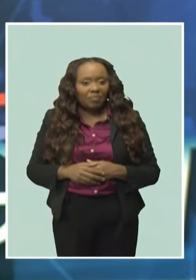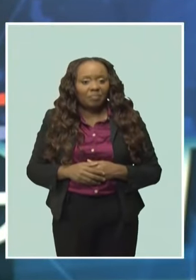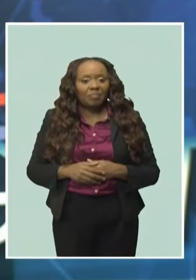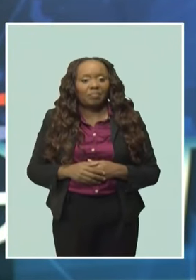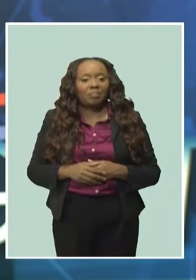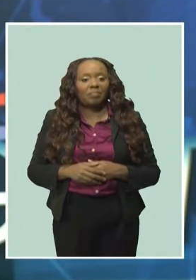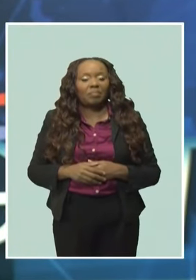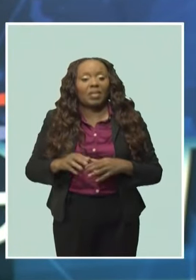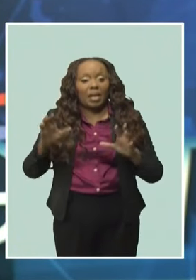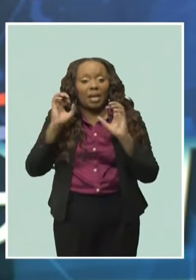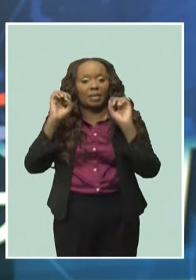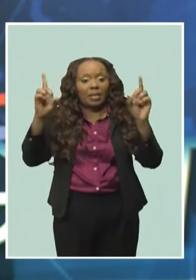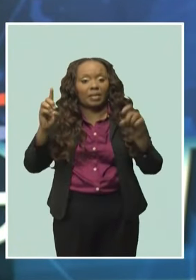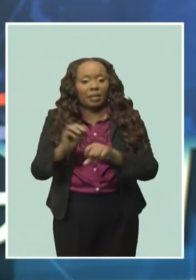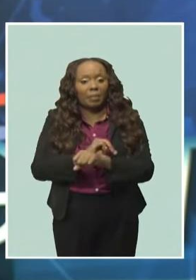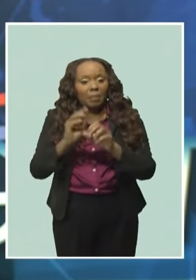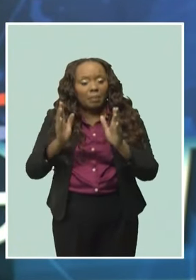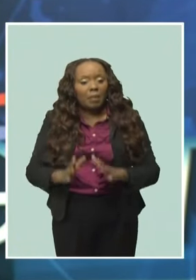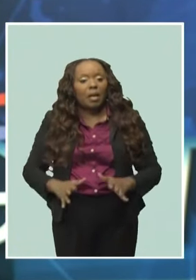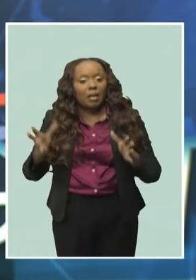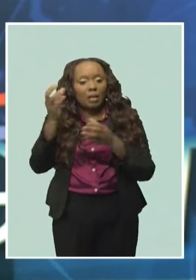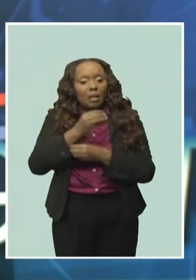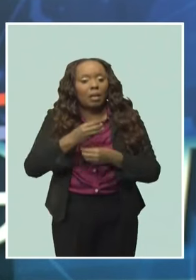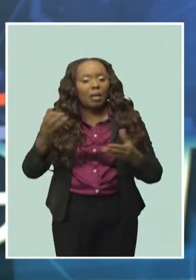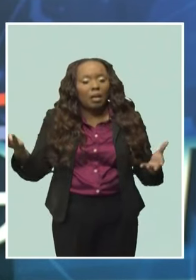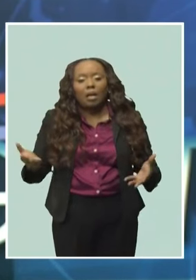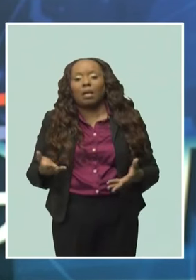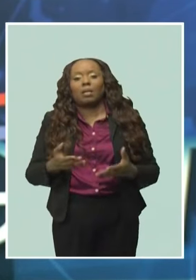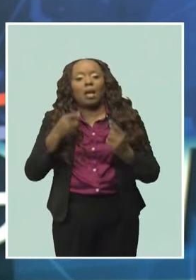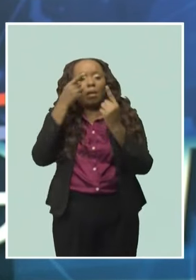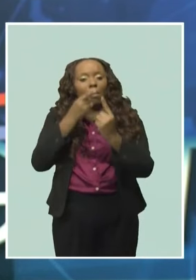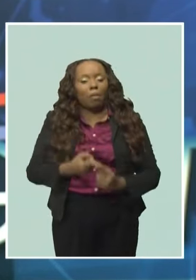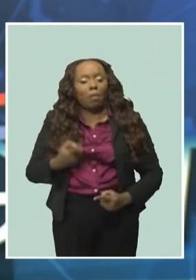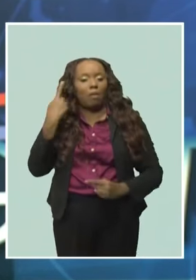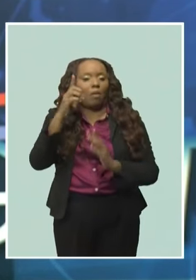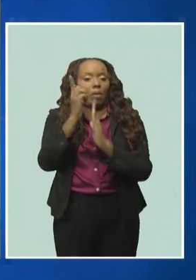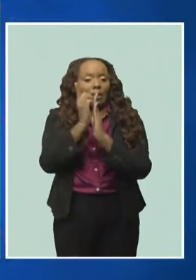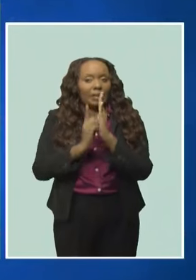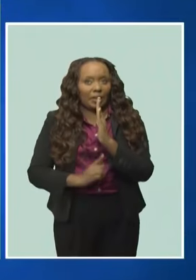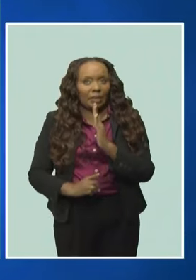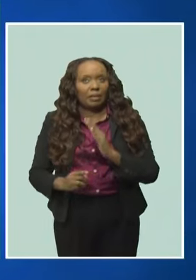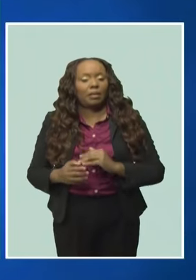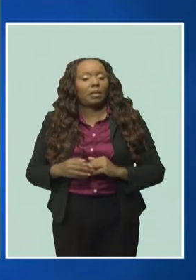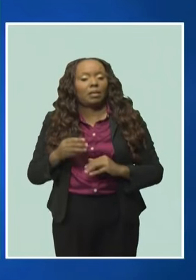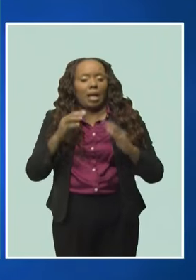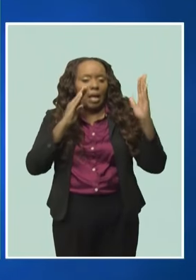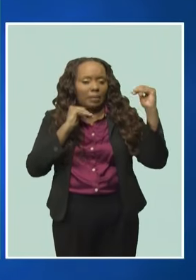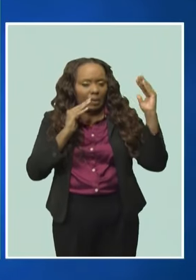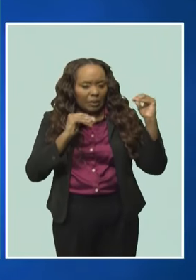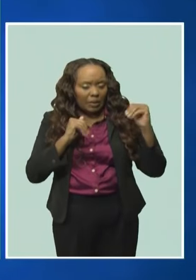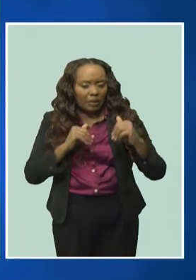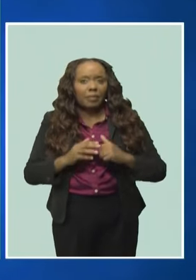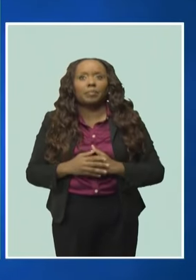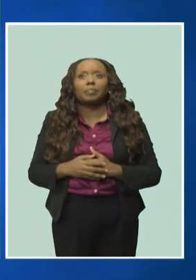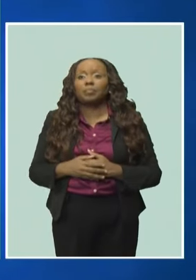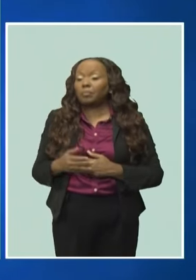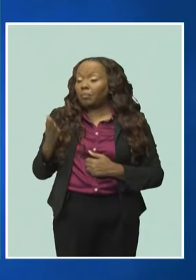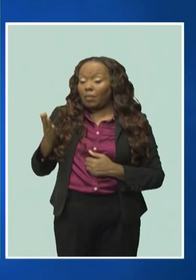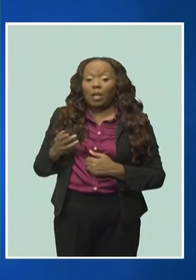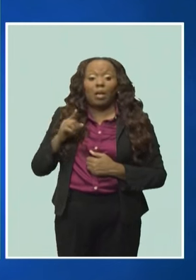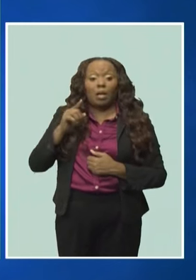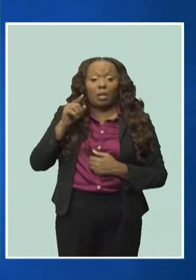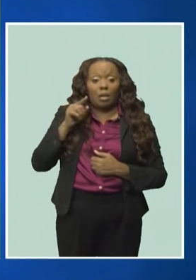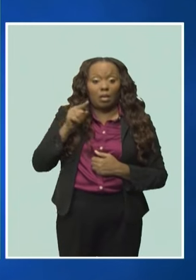Minister McConney outlined the expectations for the designs. We expect you to submit building